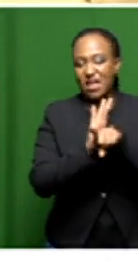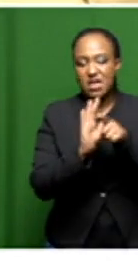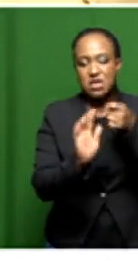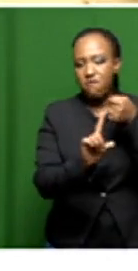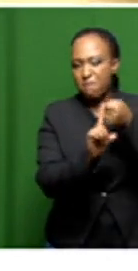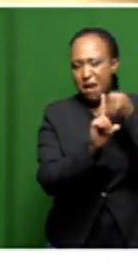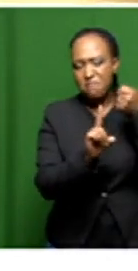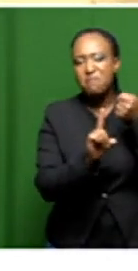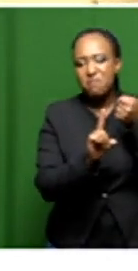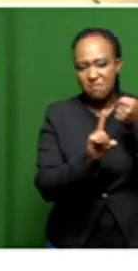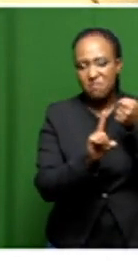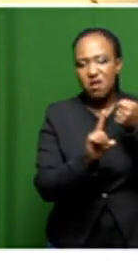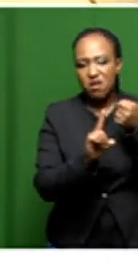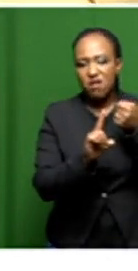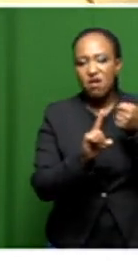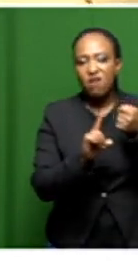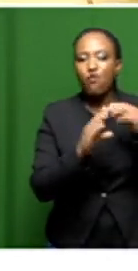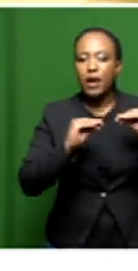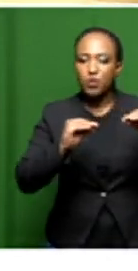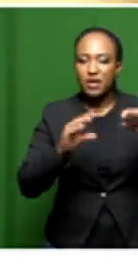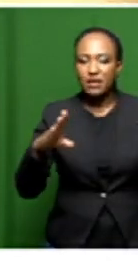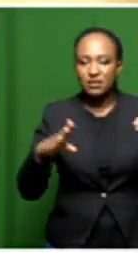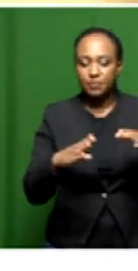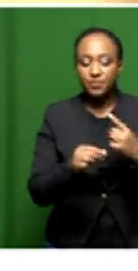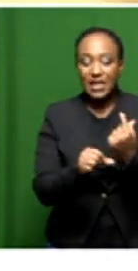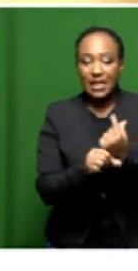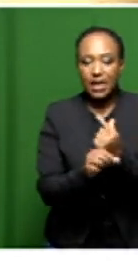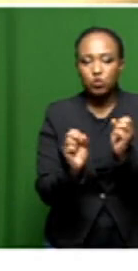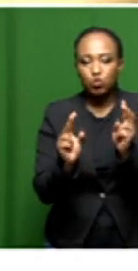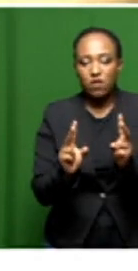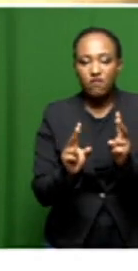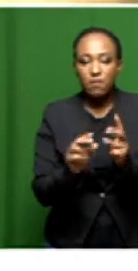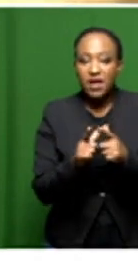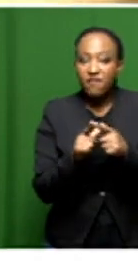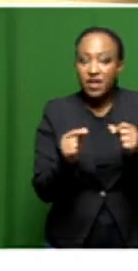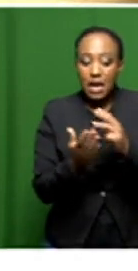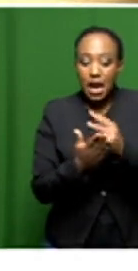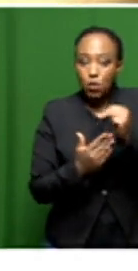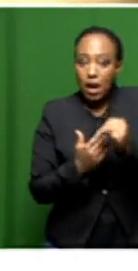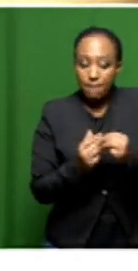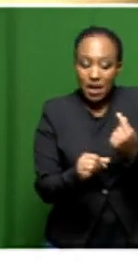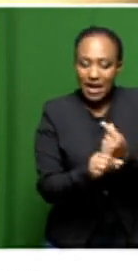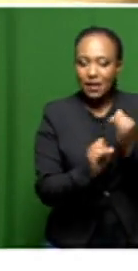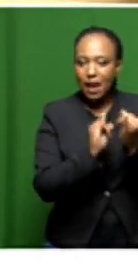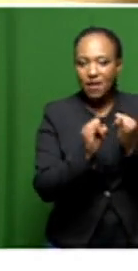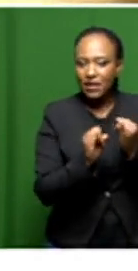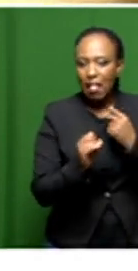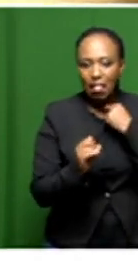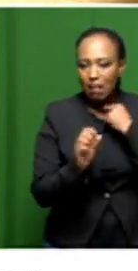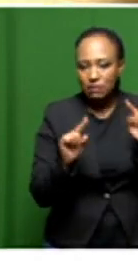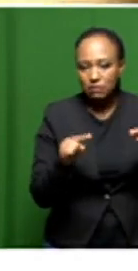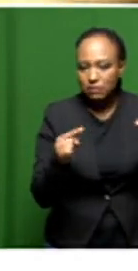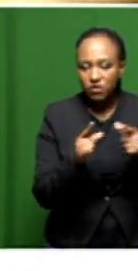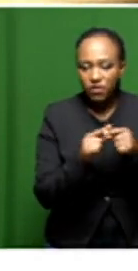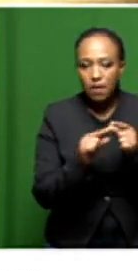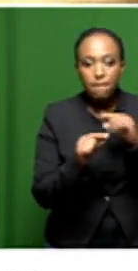impacting on our sector. The grade 12 of this year could not finish the curriculum when they were in grade 11 last year. So they came